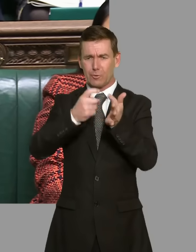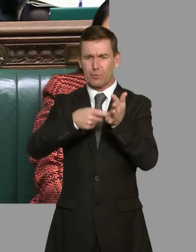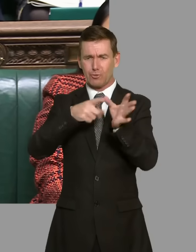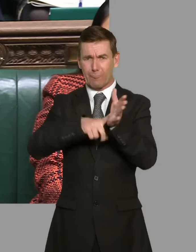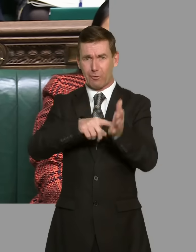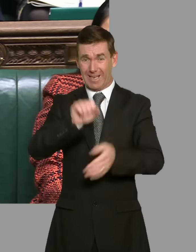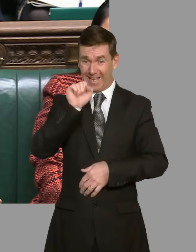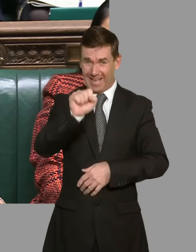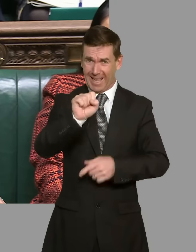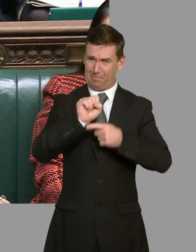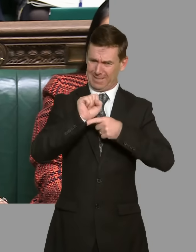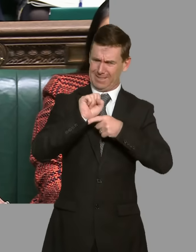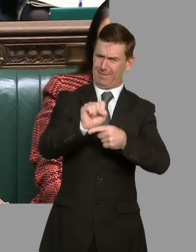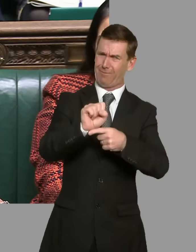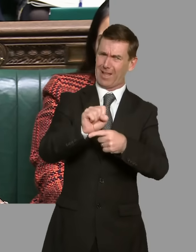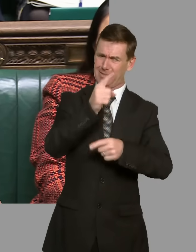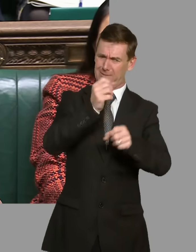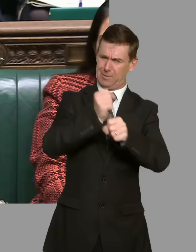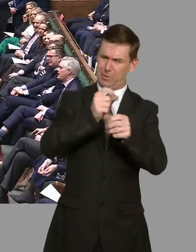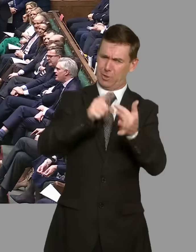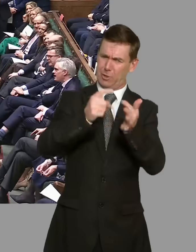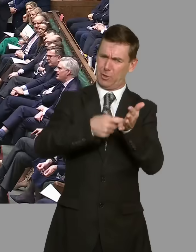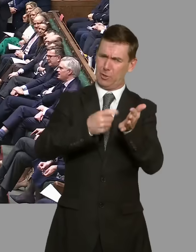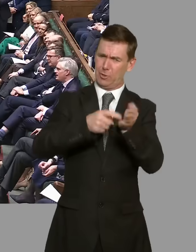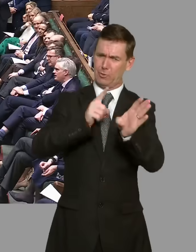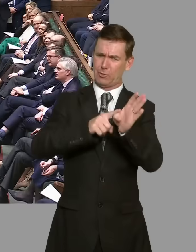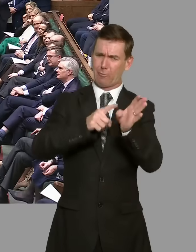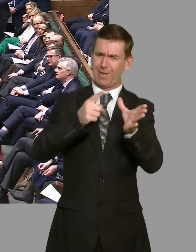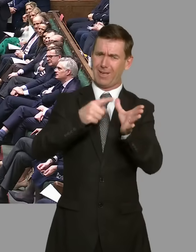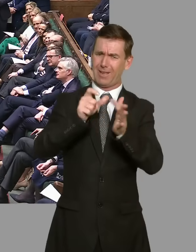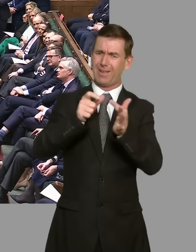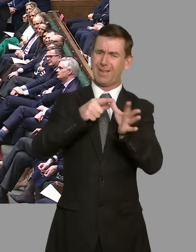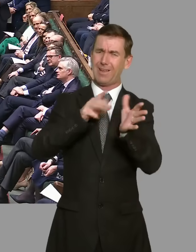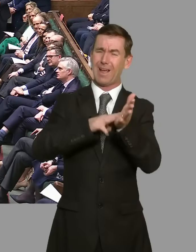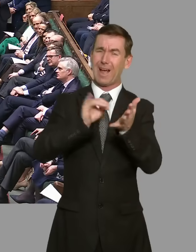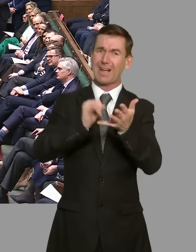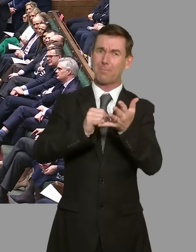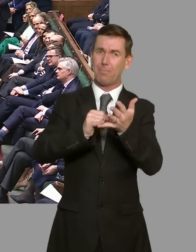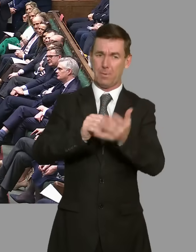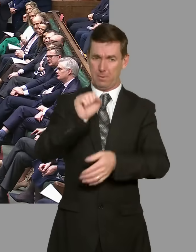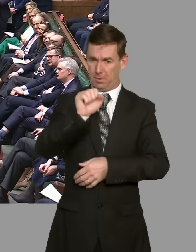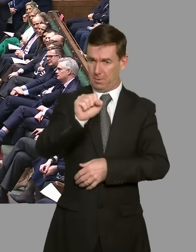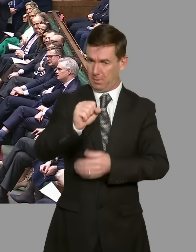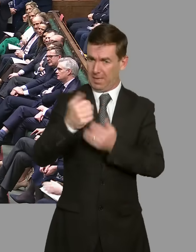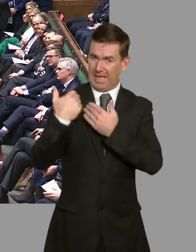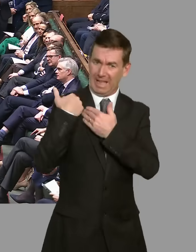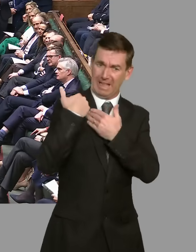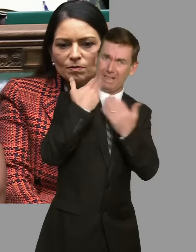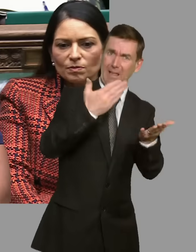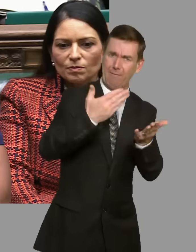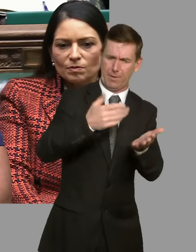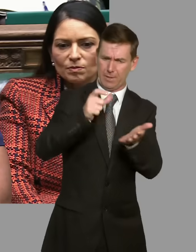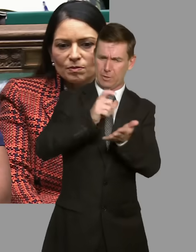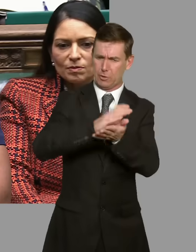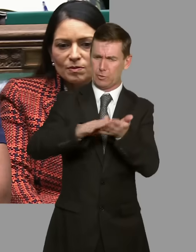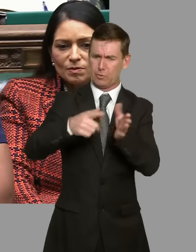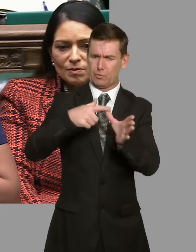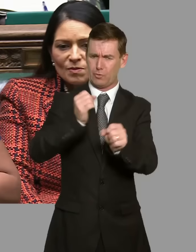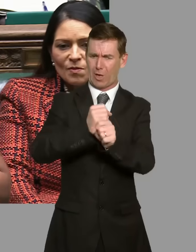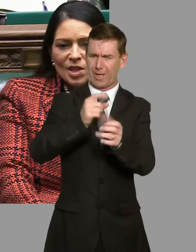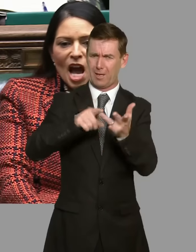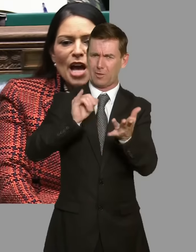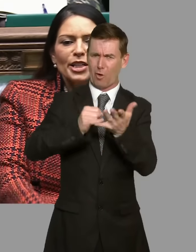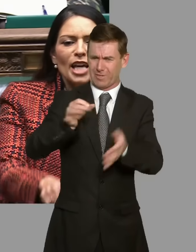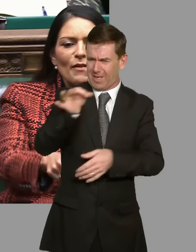who is helping to surrender the Chagos Islands. I will take our Shadow Attorney General every day of the week against his Attorney